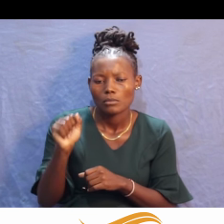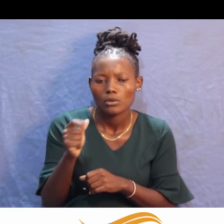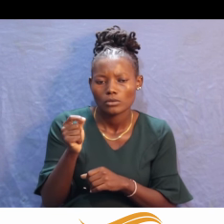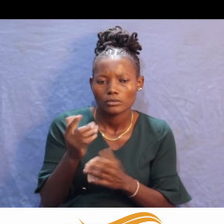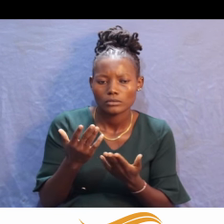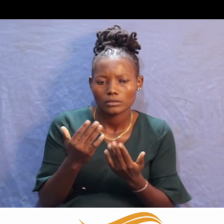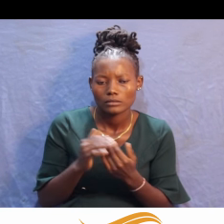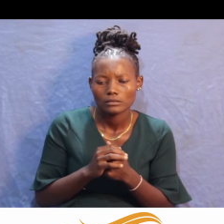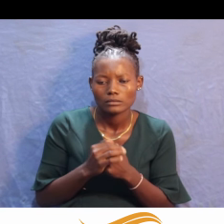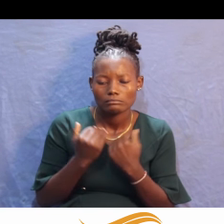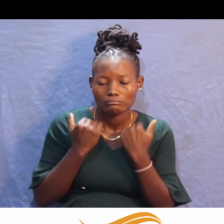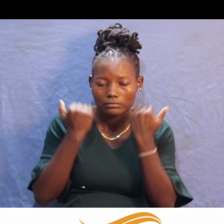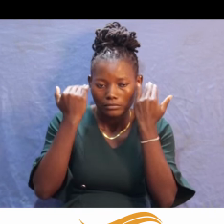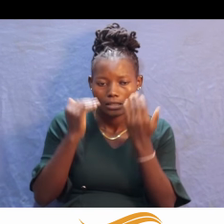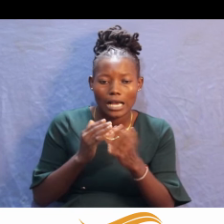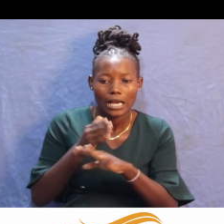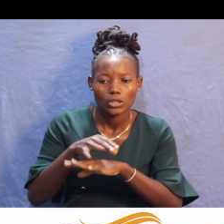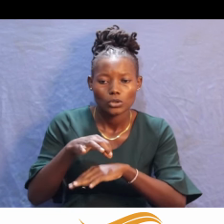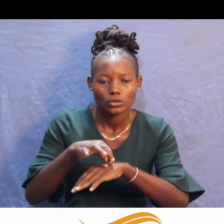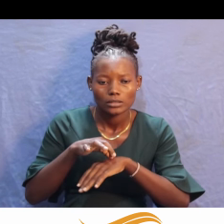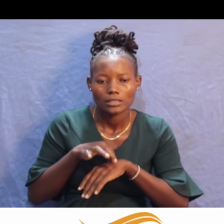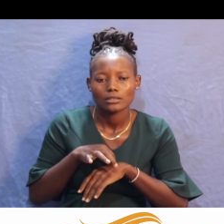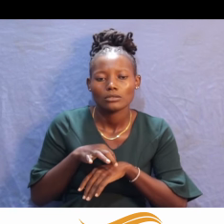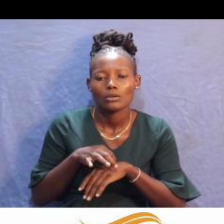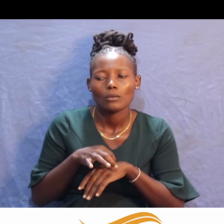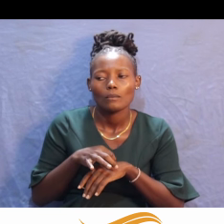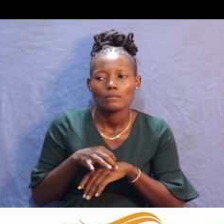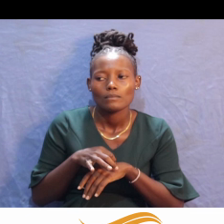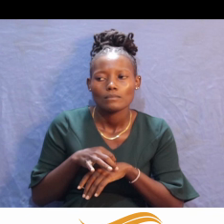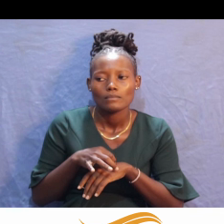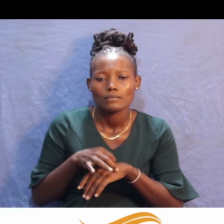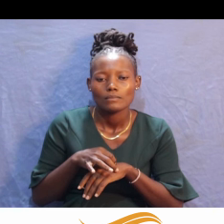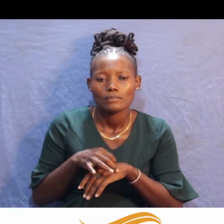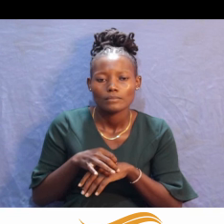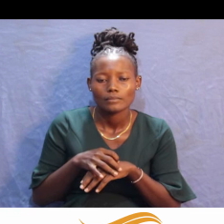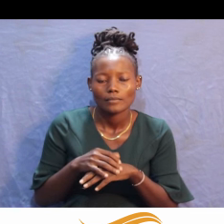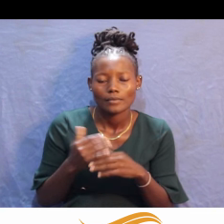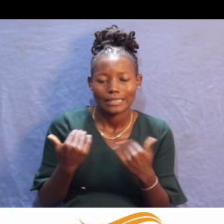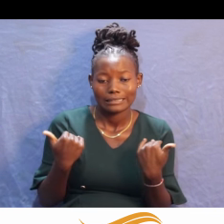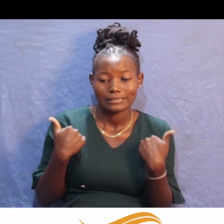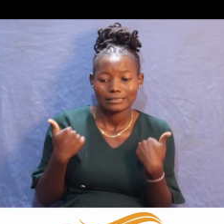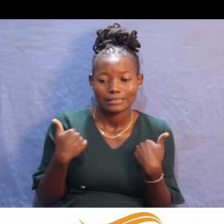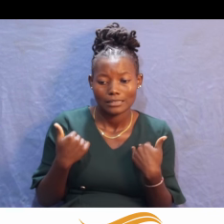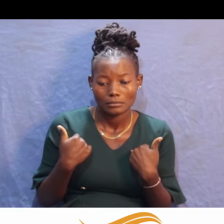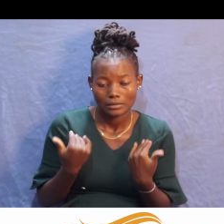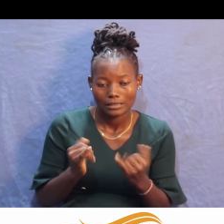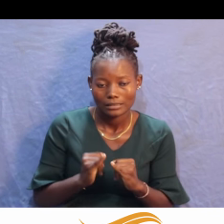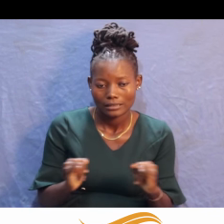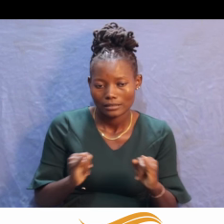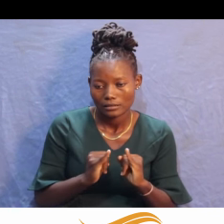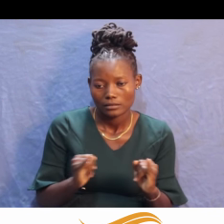is up across the globe, especially on young folks. Sleep hygiene, where you get your appropriate amount of